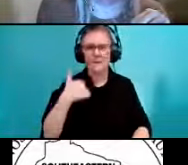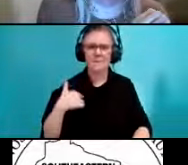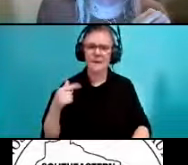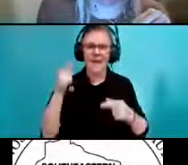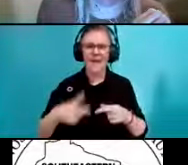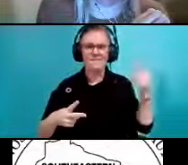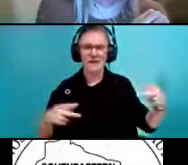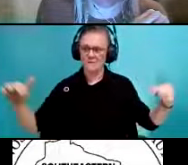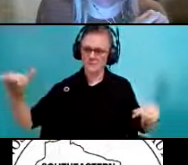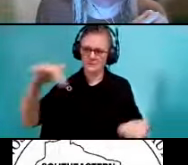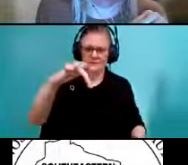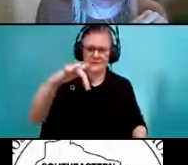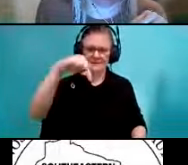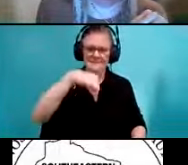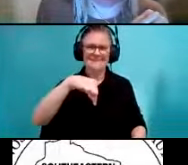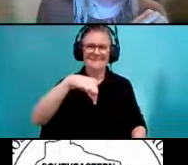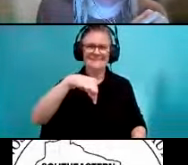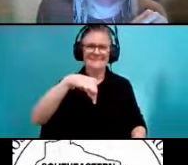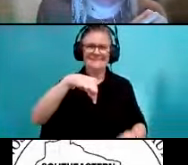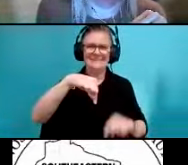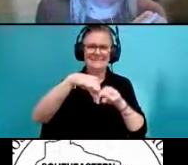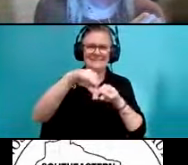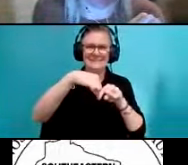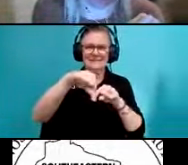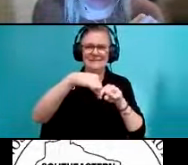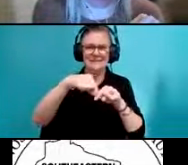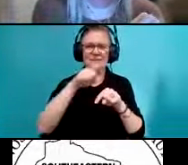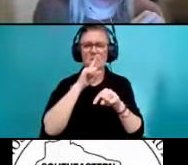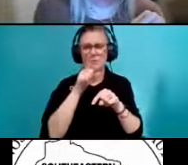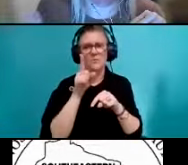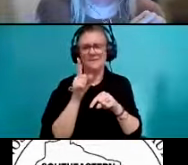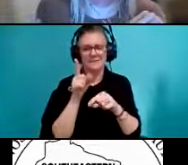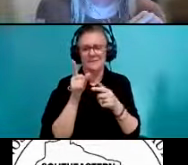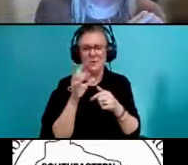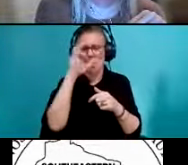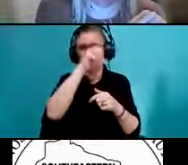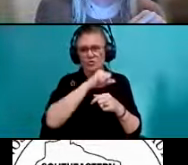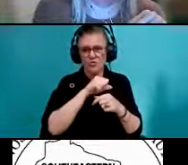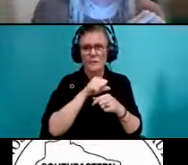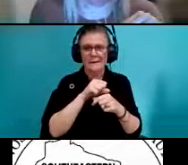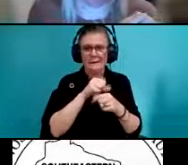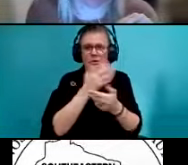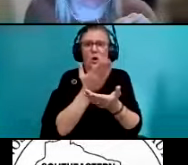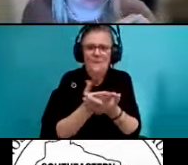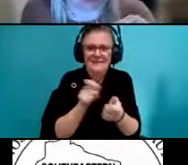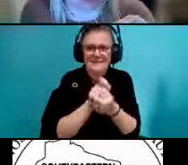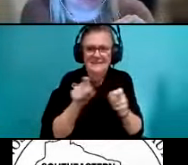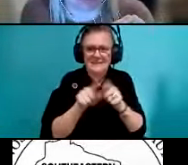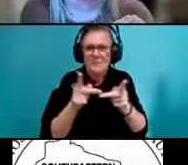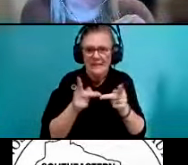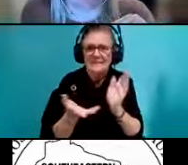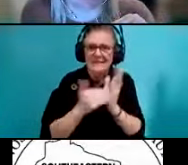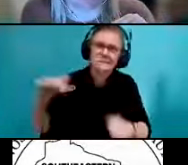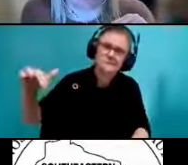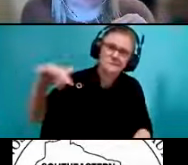going, at some point in your transit trip, you're going to have to cross the full length of that roadway, assuming you're coming back to the same place you started, just